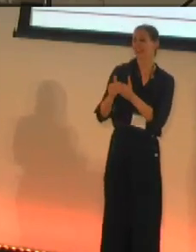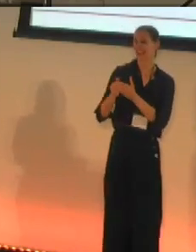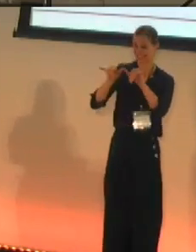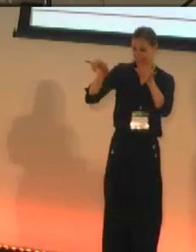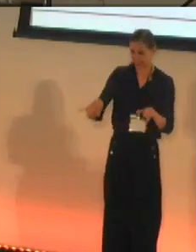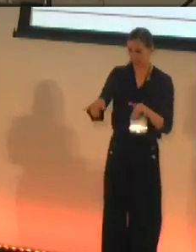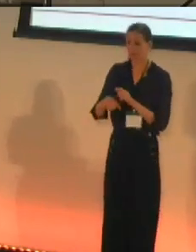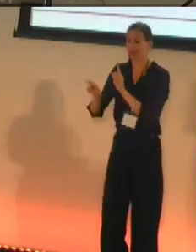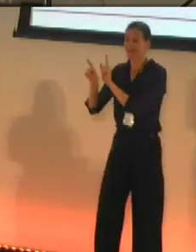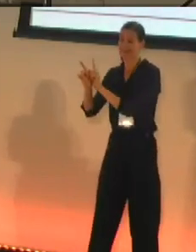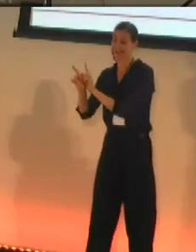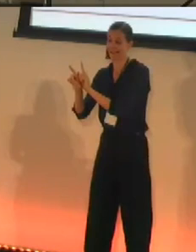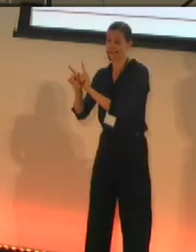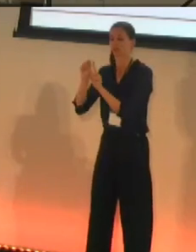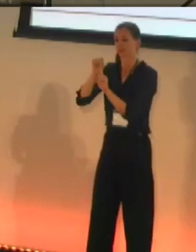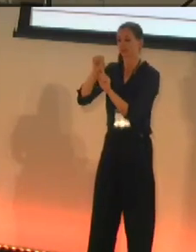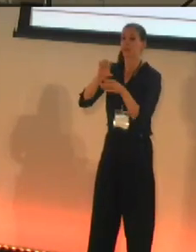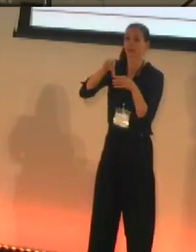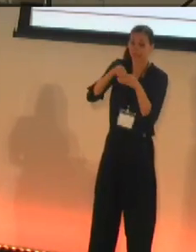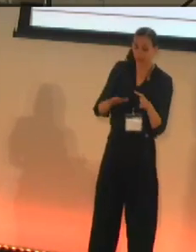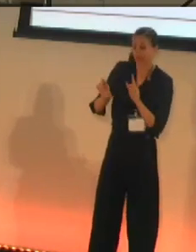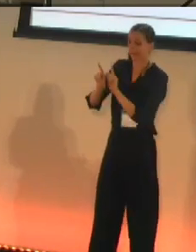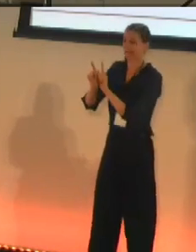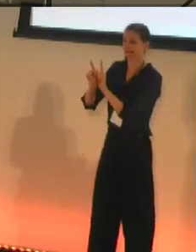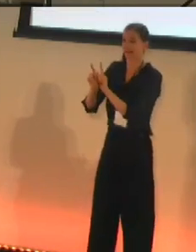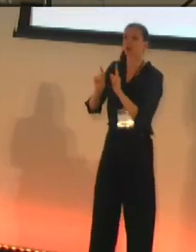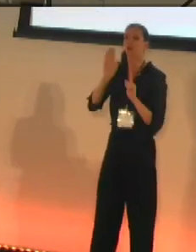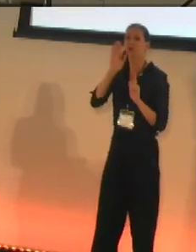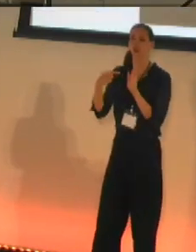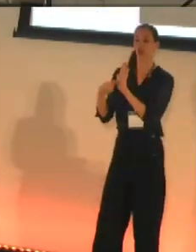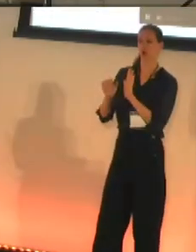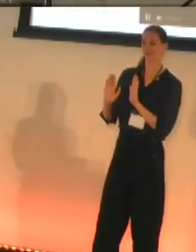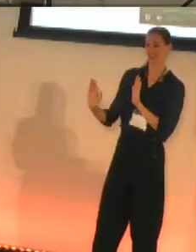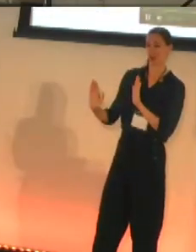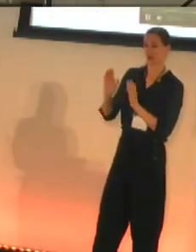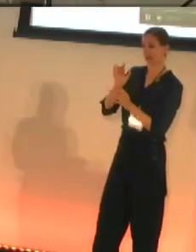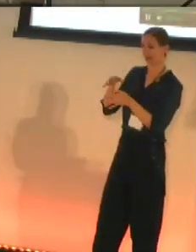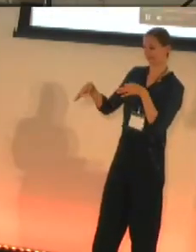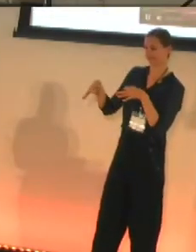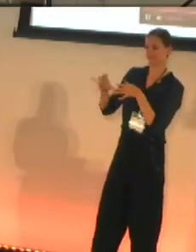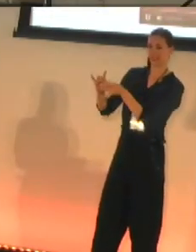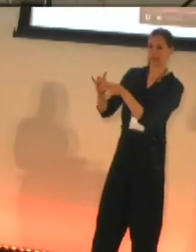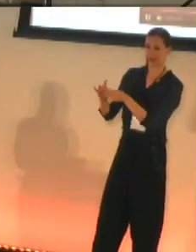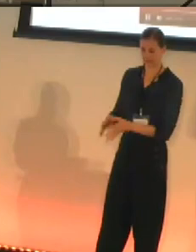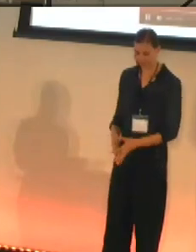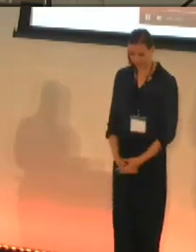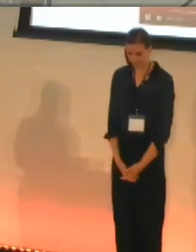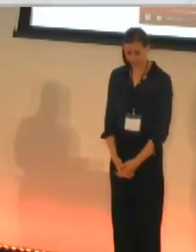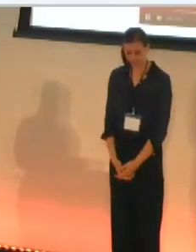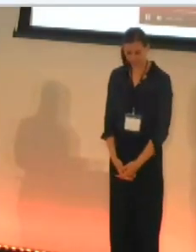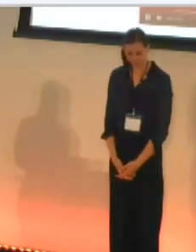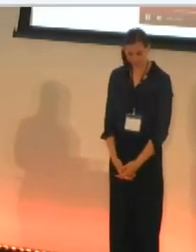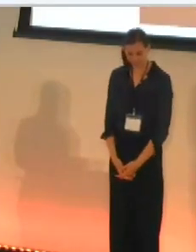guide and a participant talking about where to go next in the virtual environment. I don't see anything right